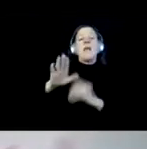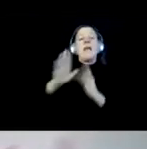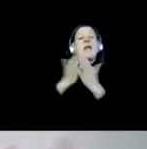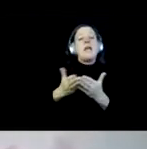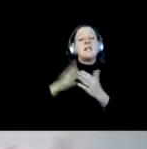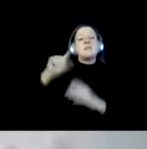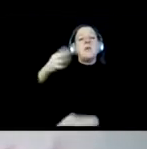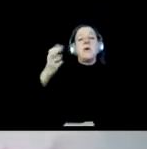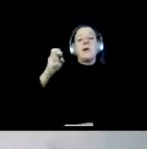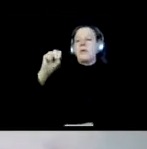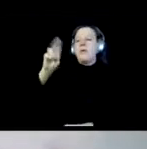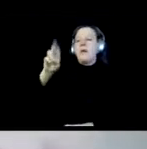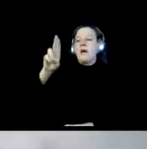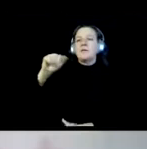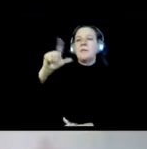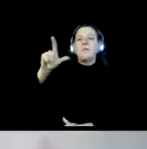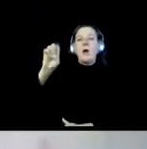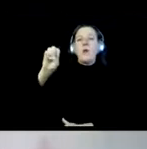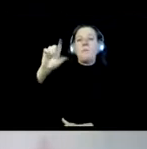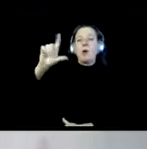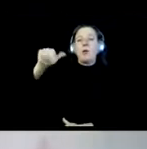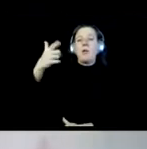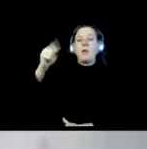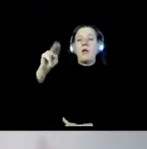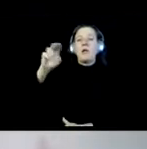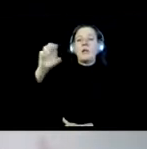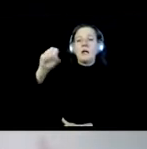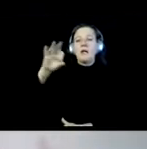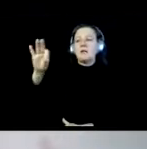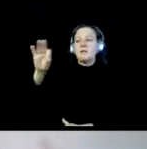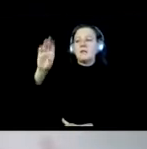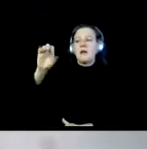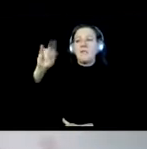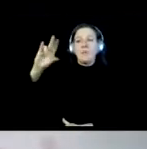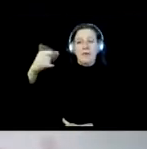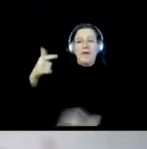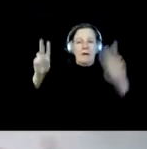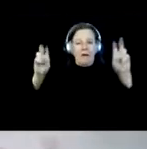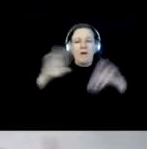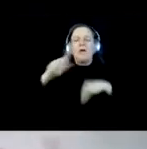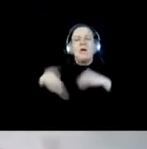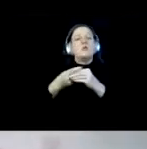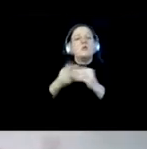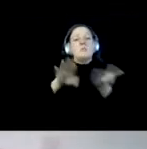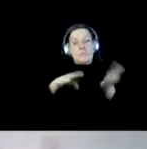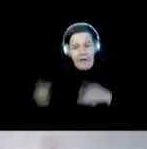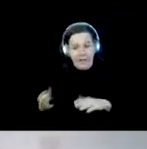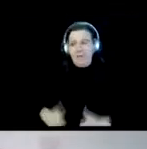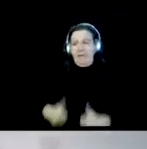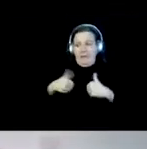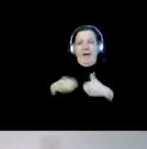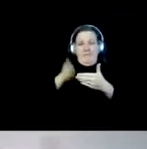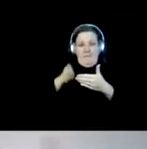of Being, he's talking about death, like that ultimately life ends in death, and that we live in these kind of failing